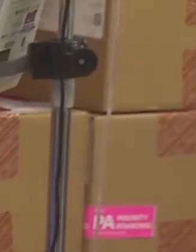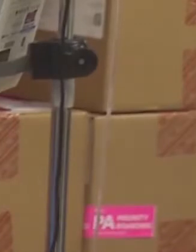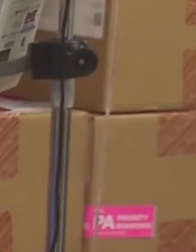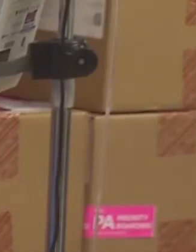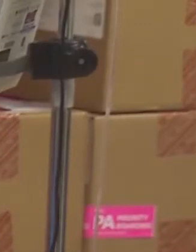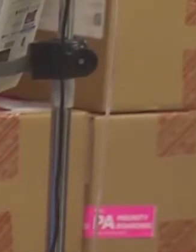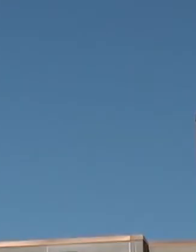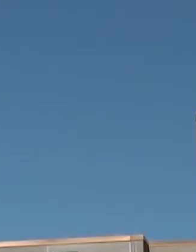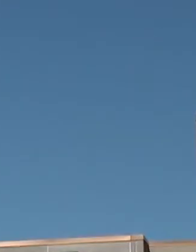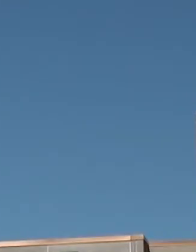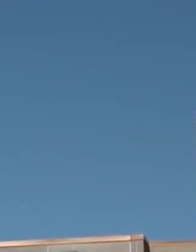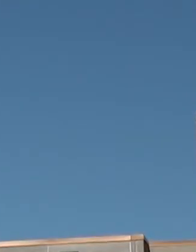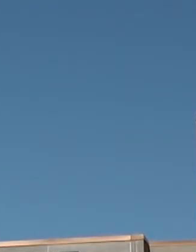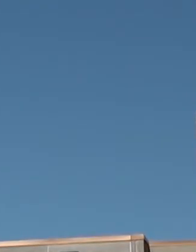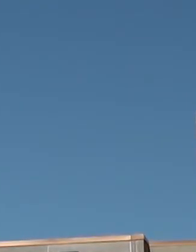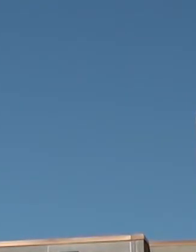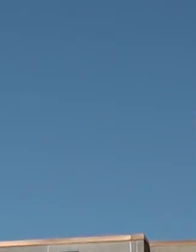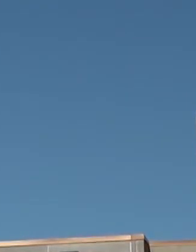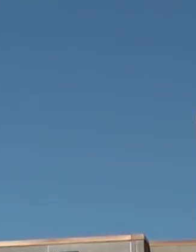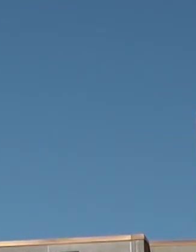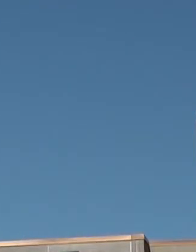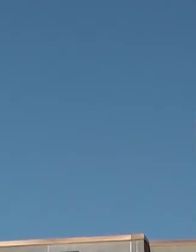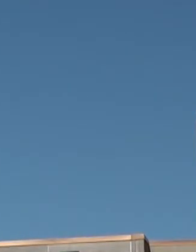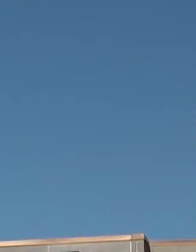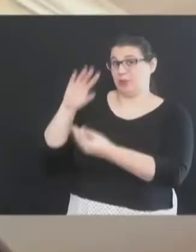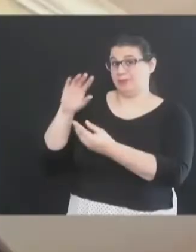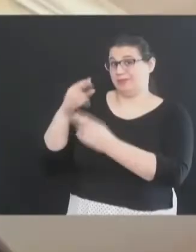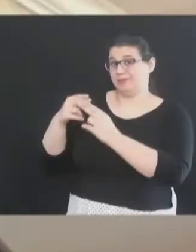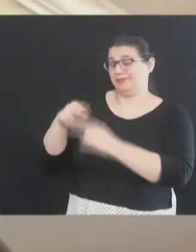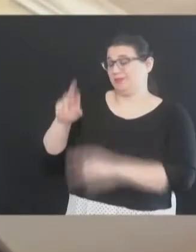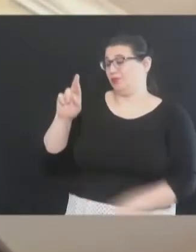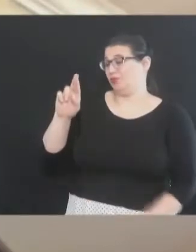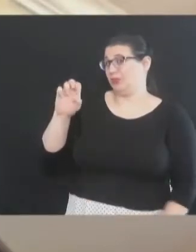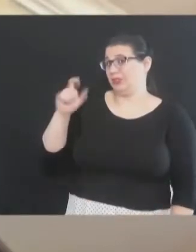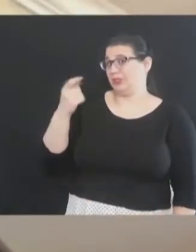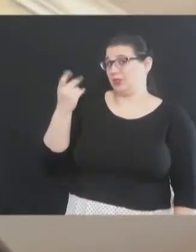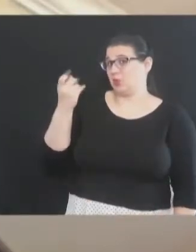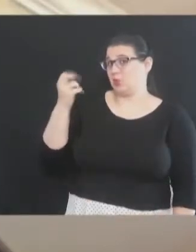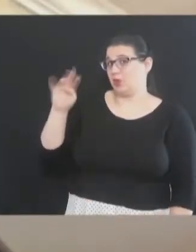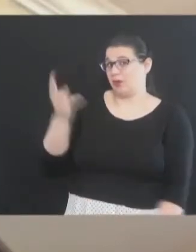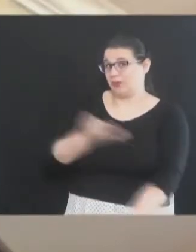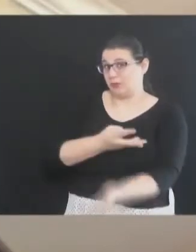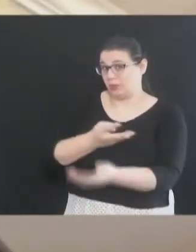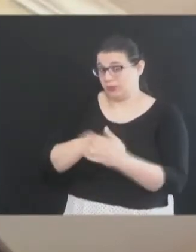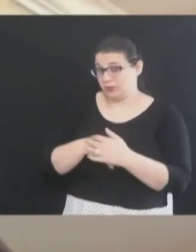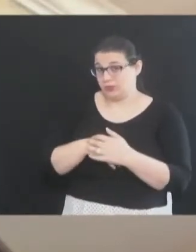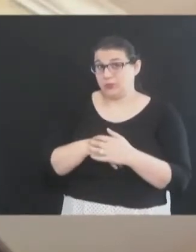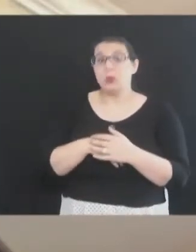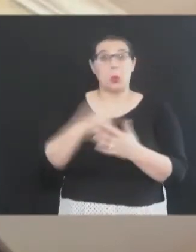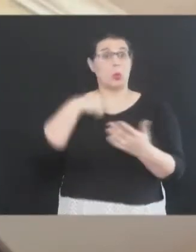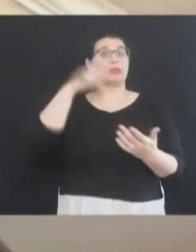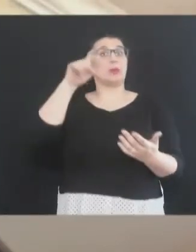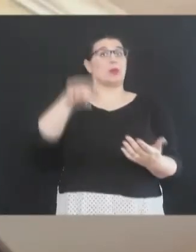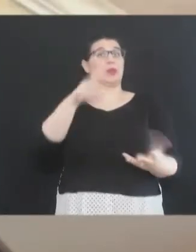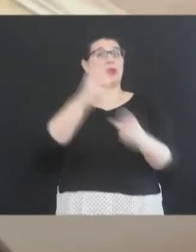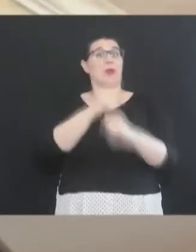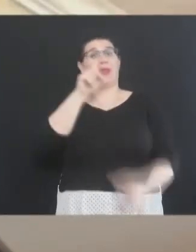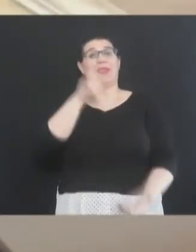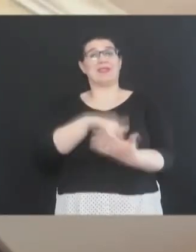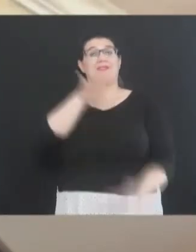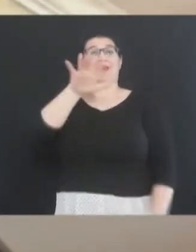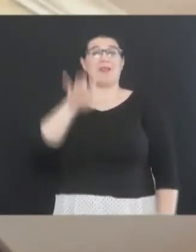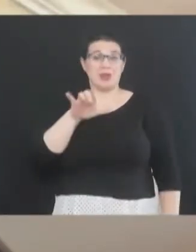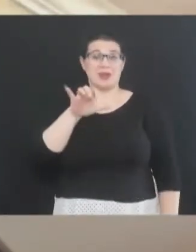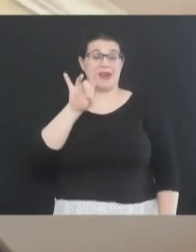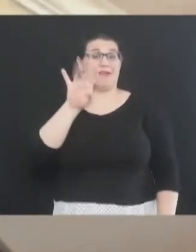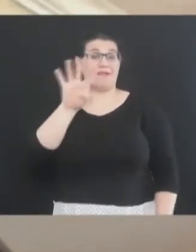states, West Virginia is not getting enough from the federal government. We were scheduled to get 1,584 doses of